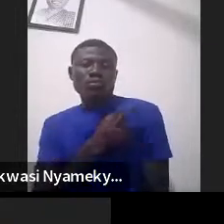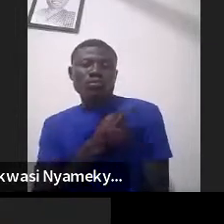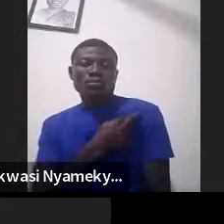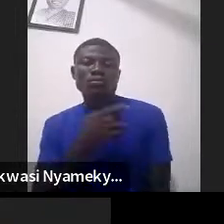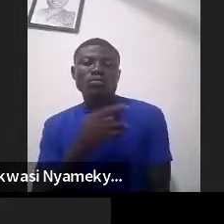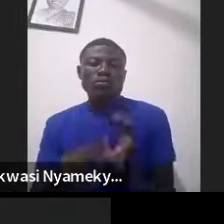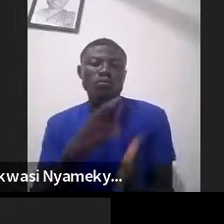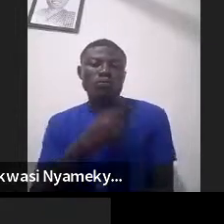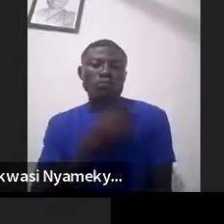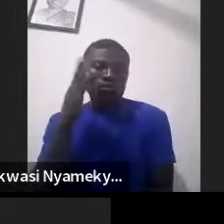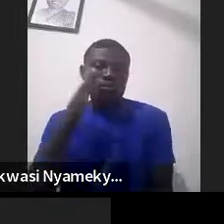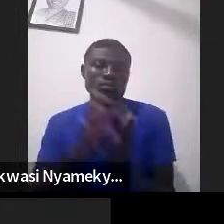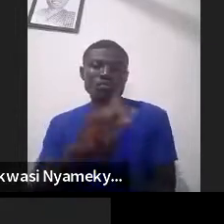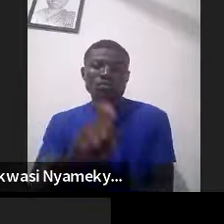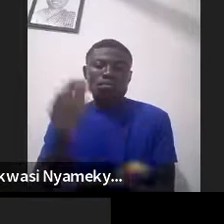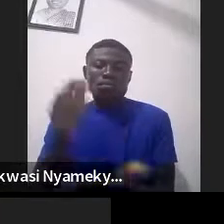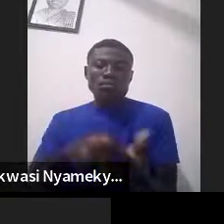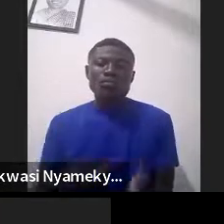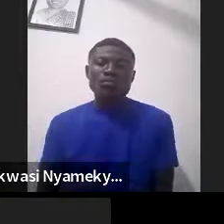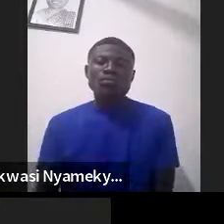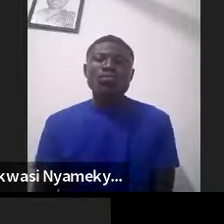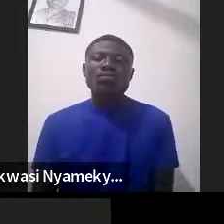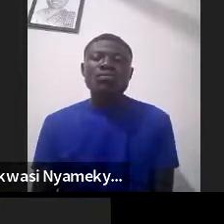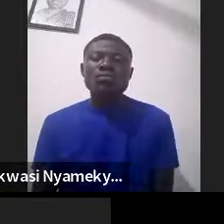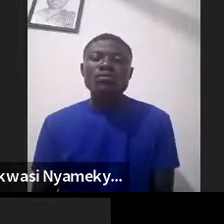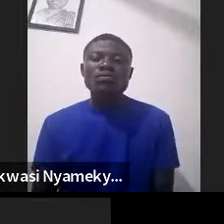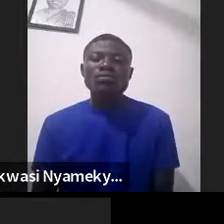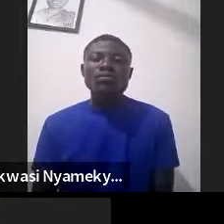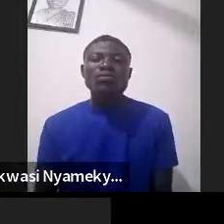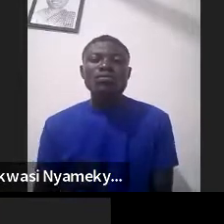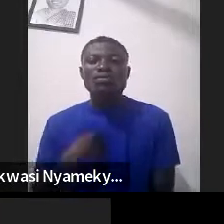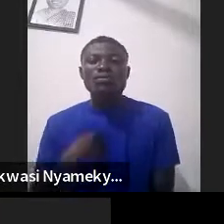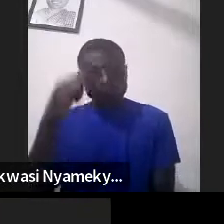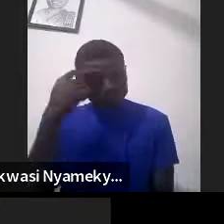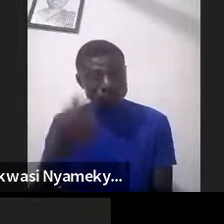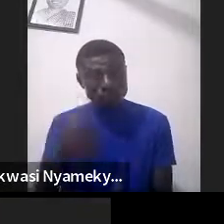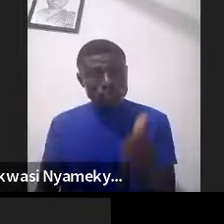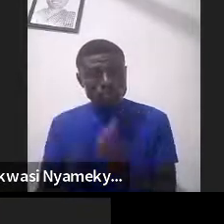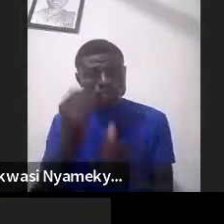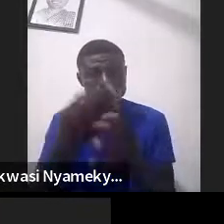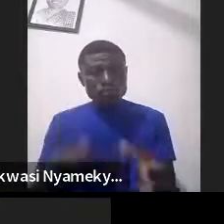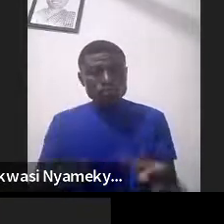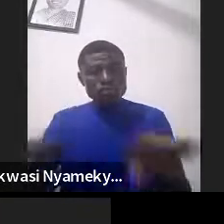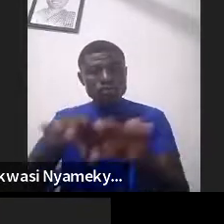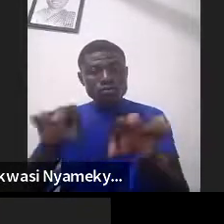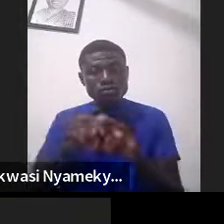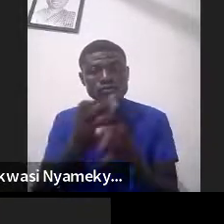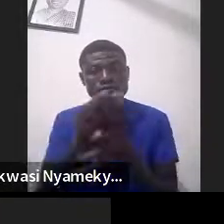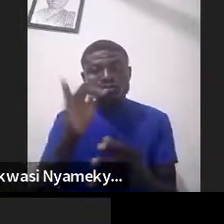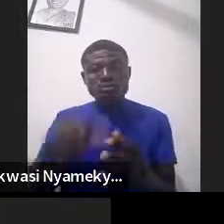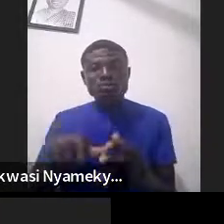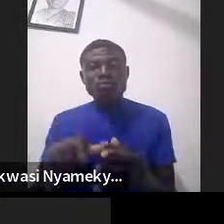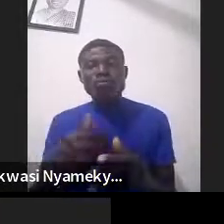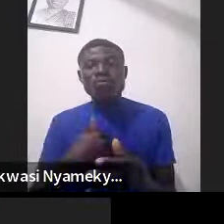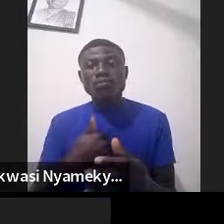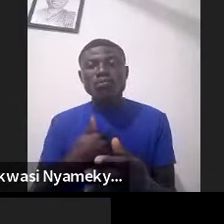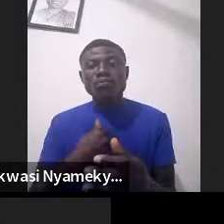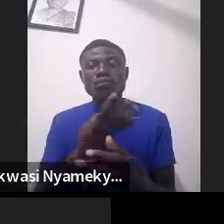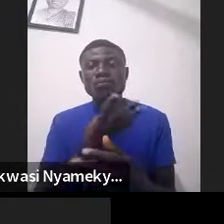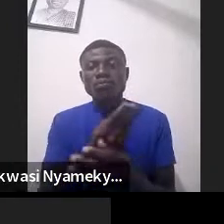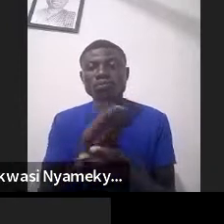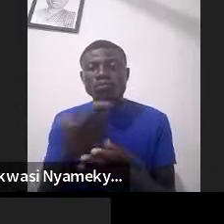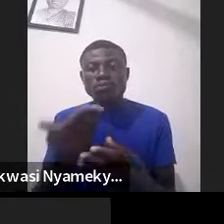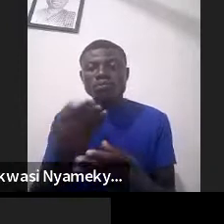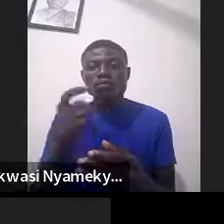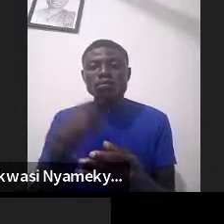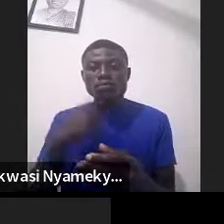hand up still. So, well, I think the most important is there's a few things that I made actually